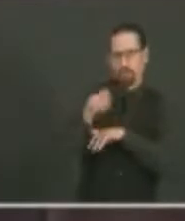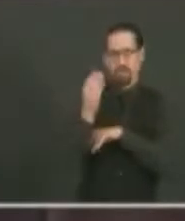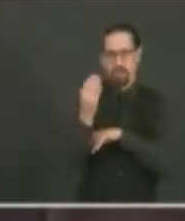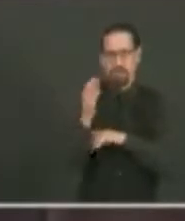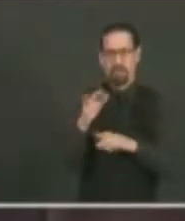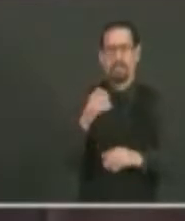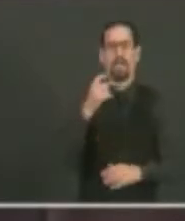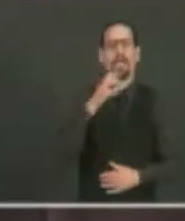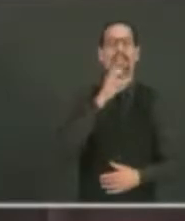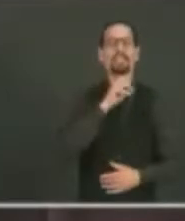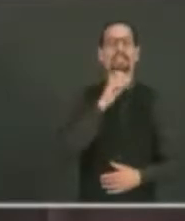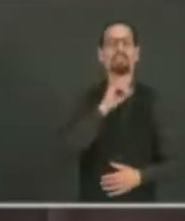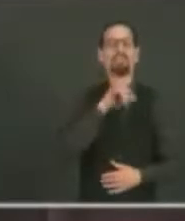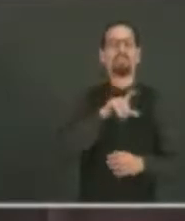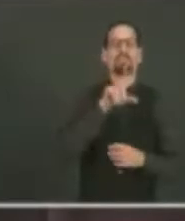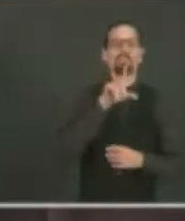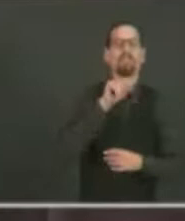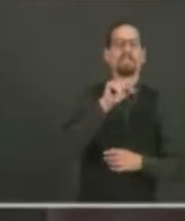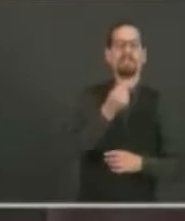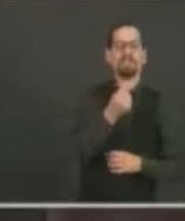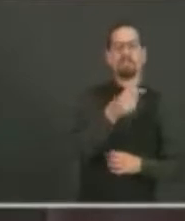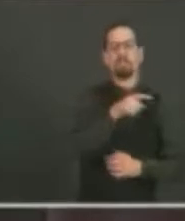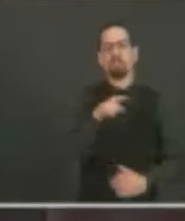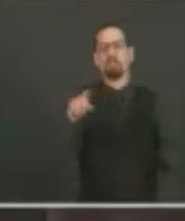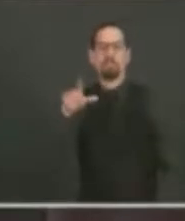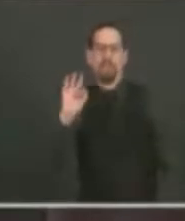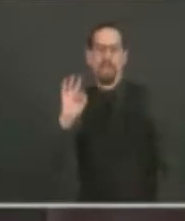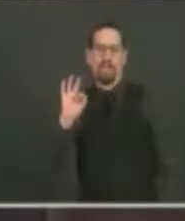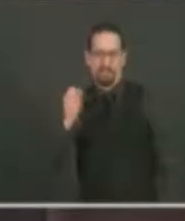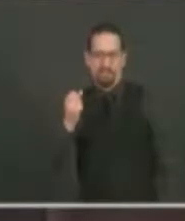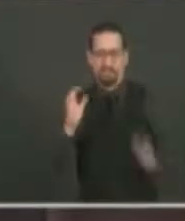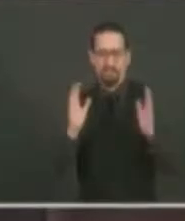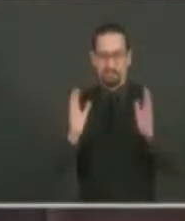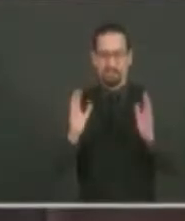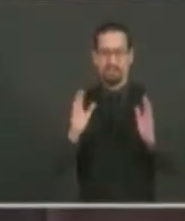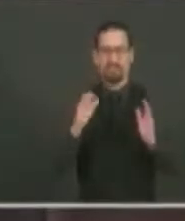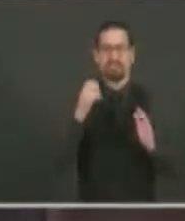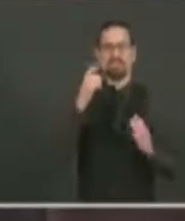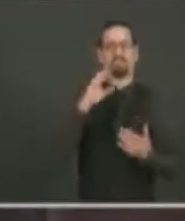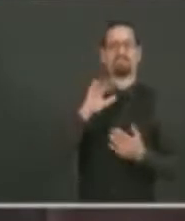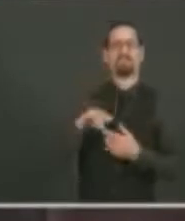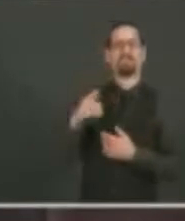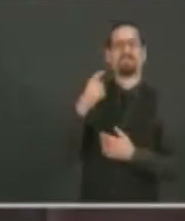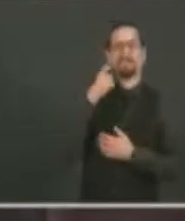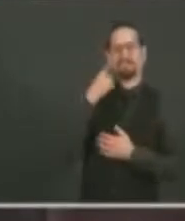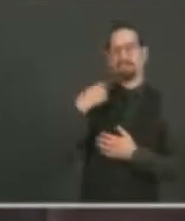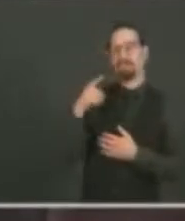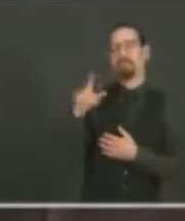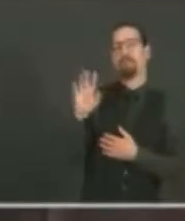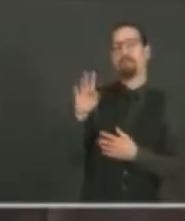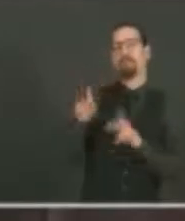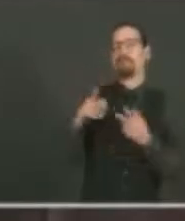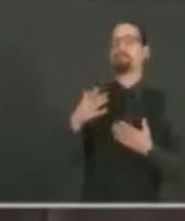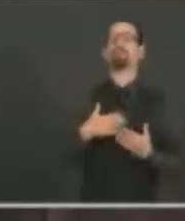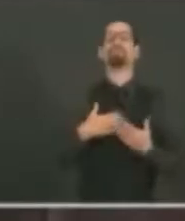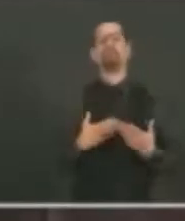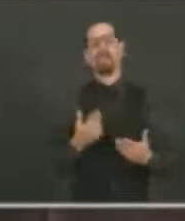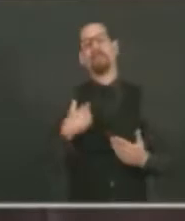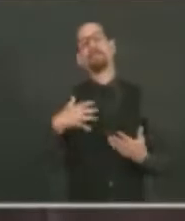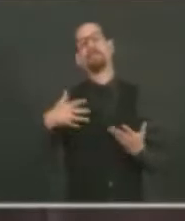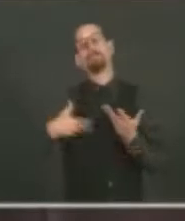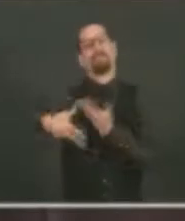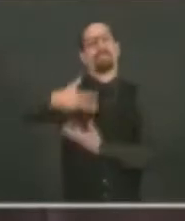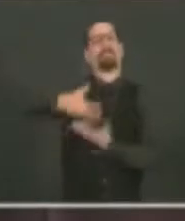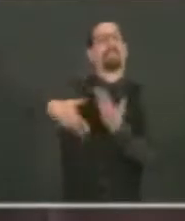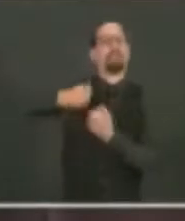bracket reported attending a social gathering in the recent past. The previous week, that number was